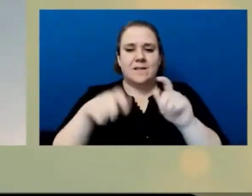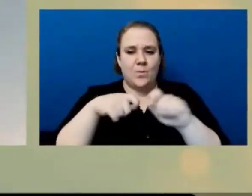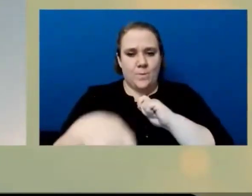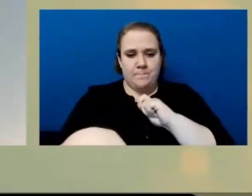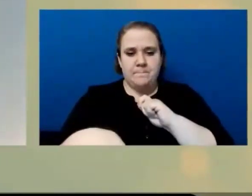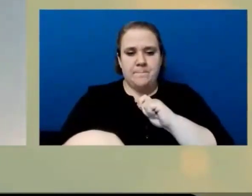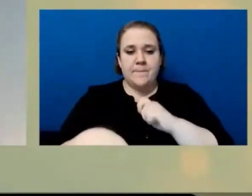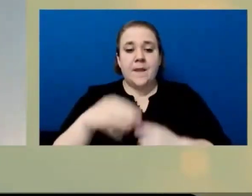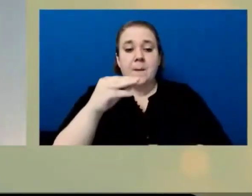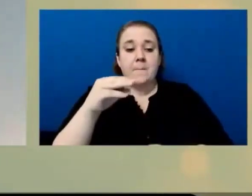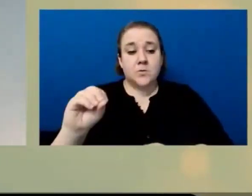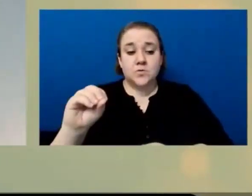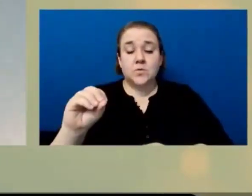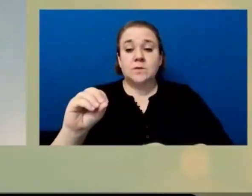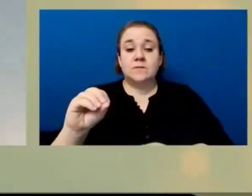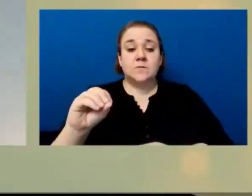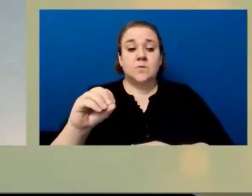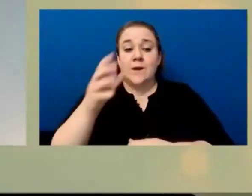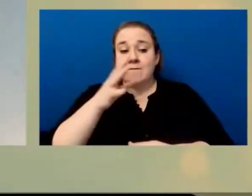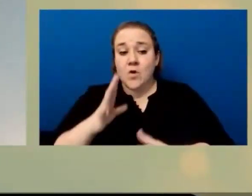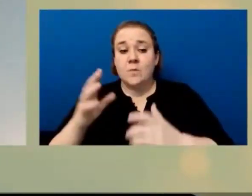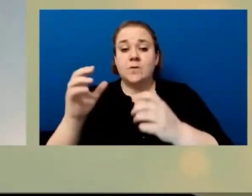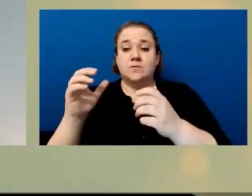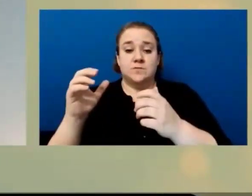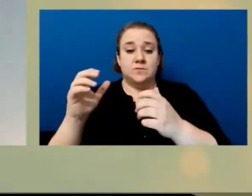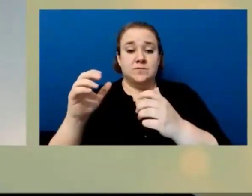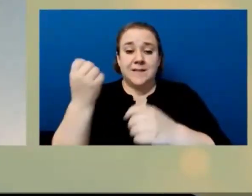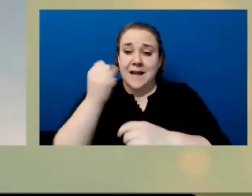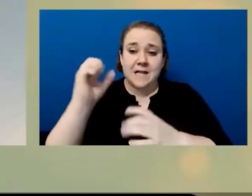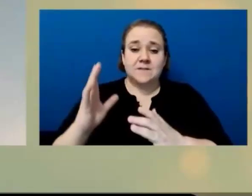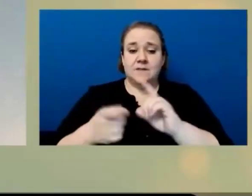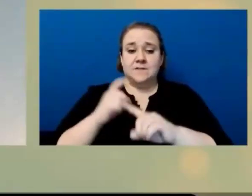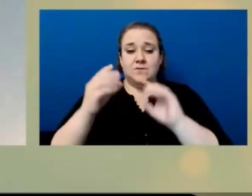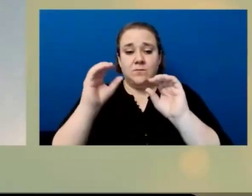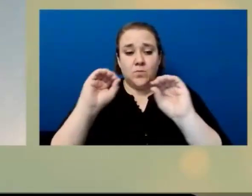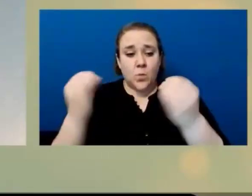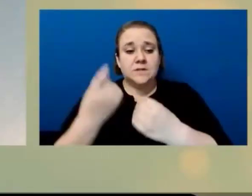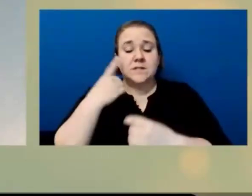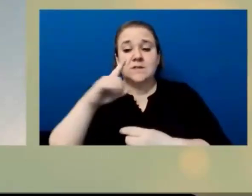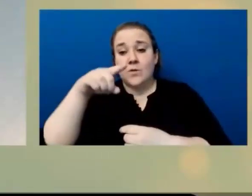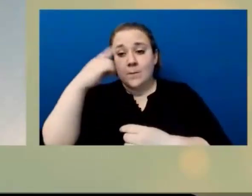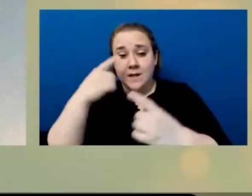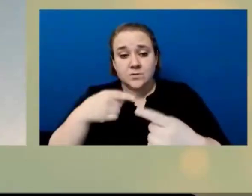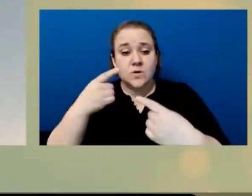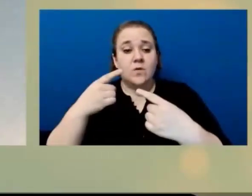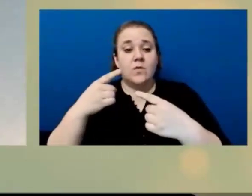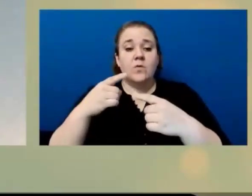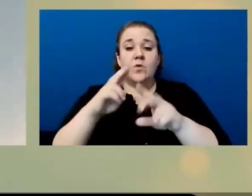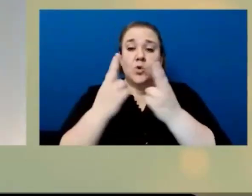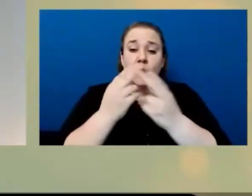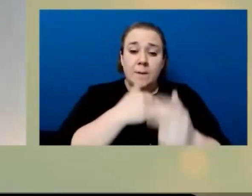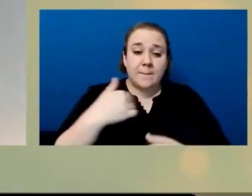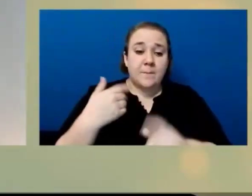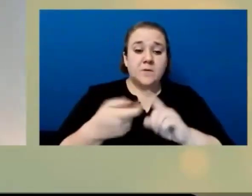web, building deep relationships together, fighting factory farming together, protesting police brutality